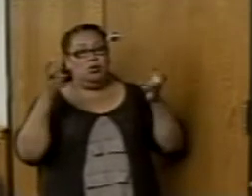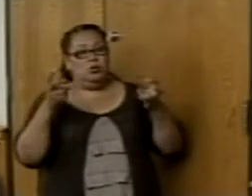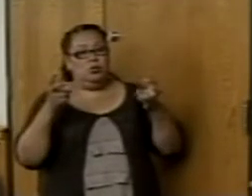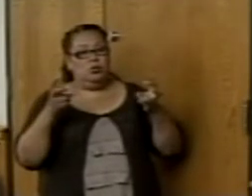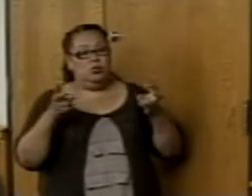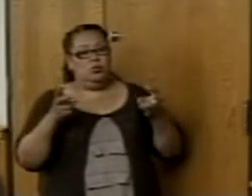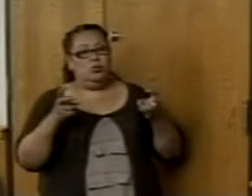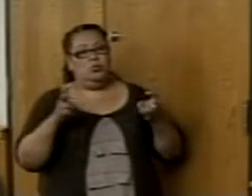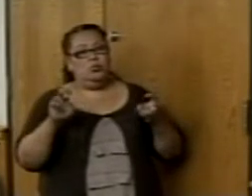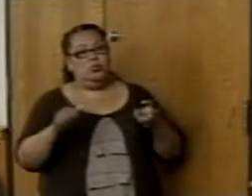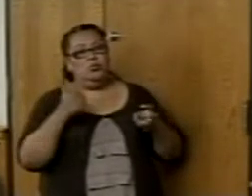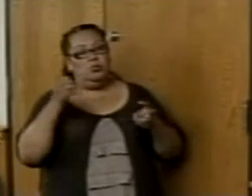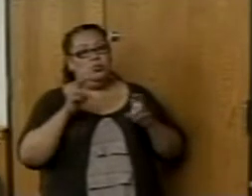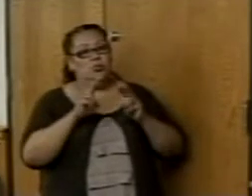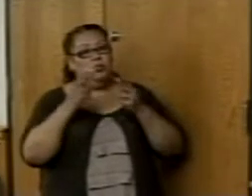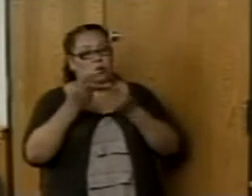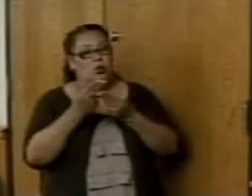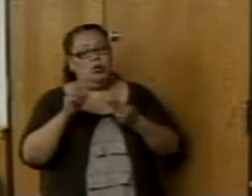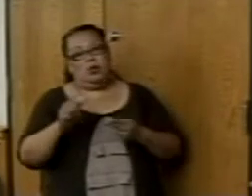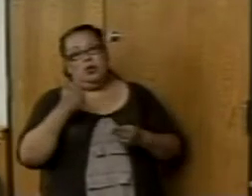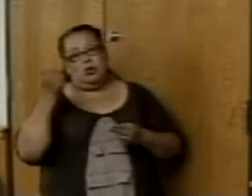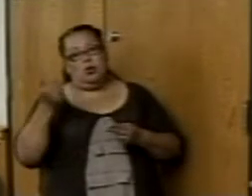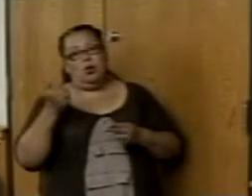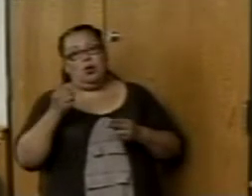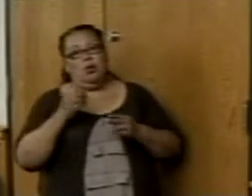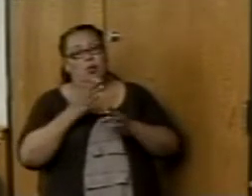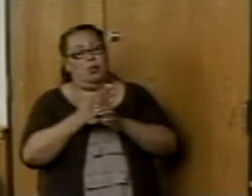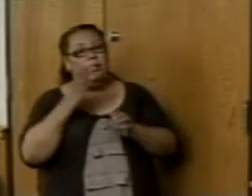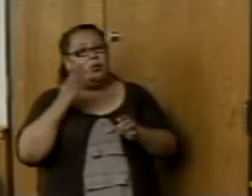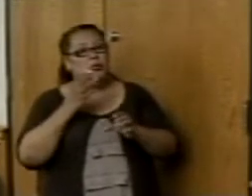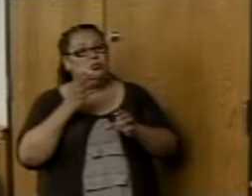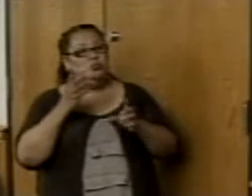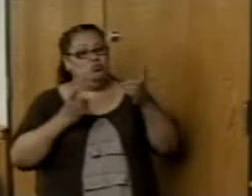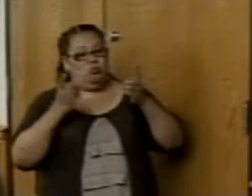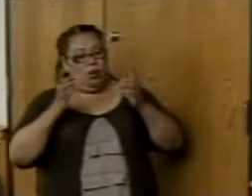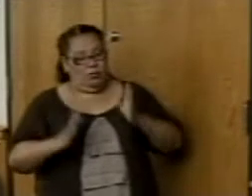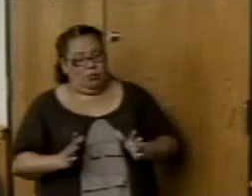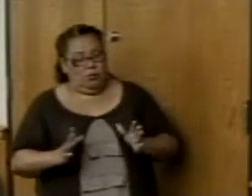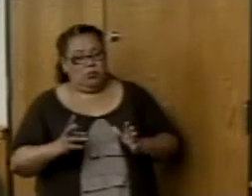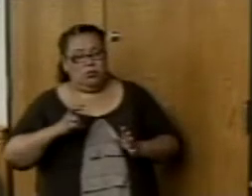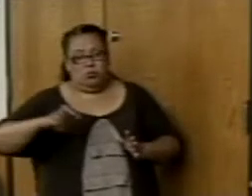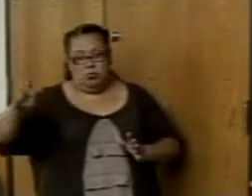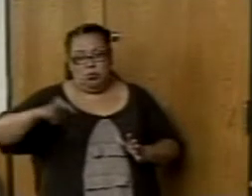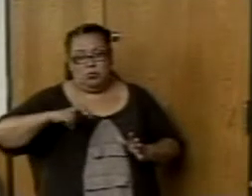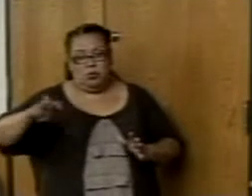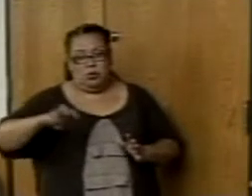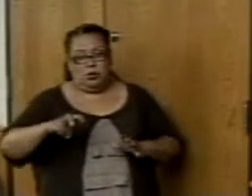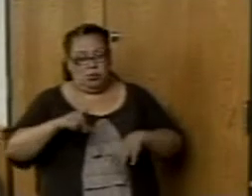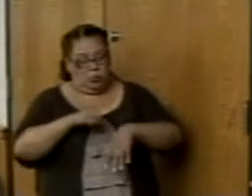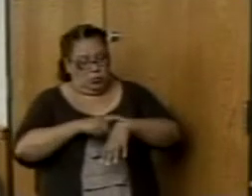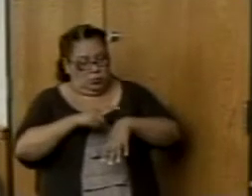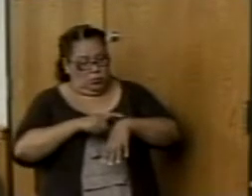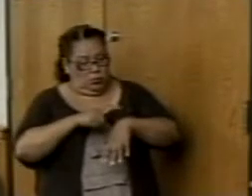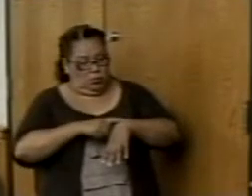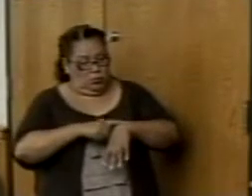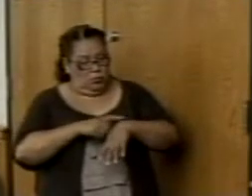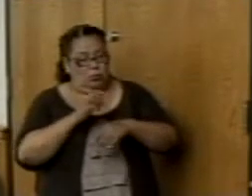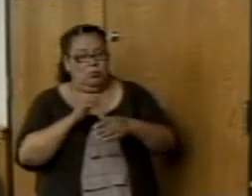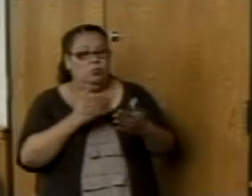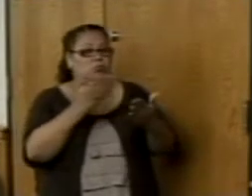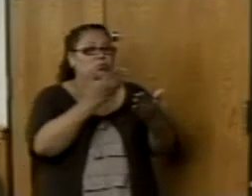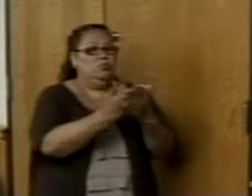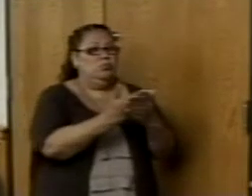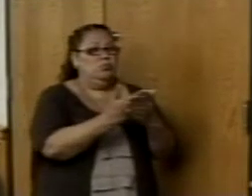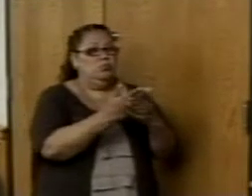second issue is that the union and all the bus drivers in the Transportation Department have been put under a timer to get from